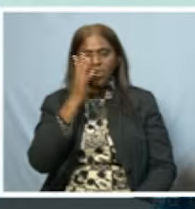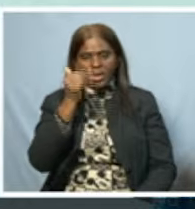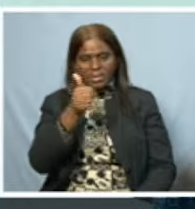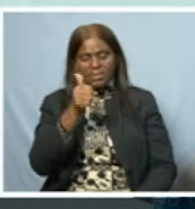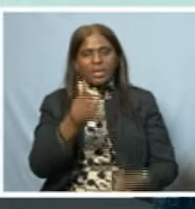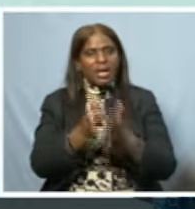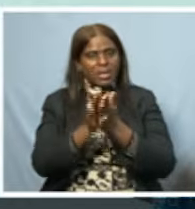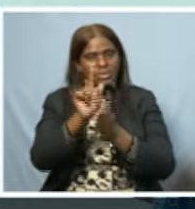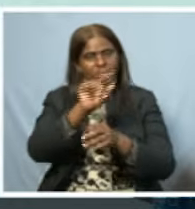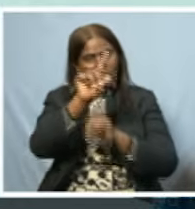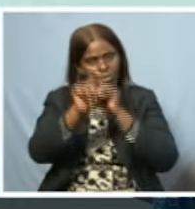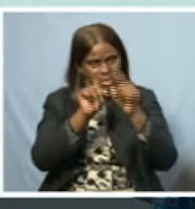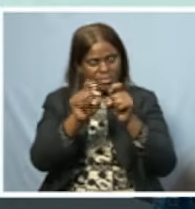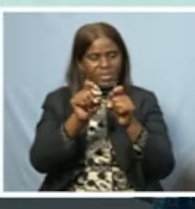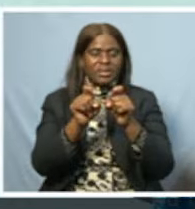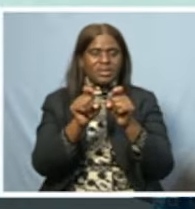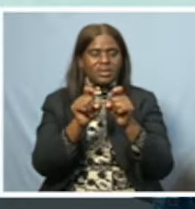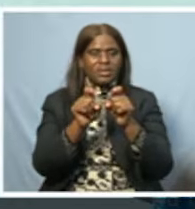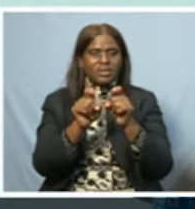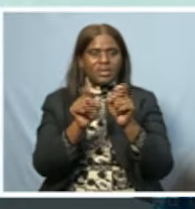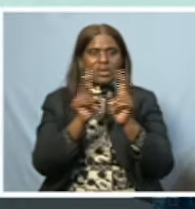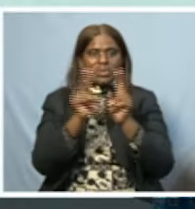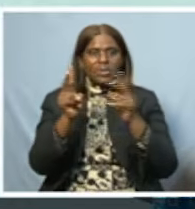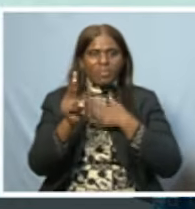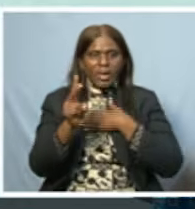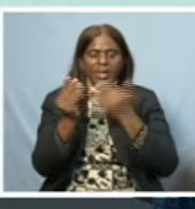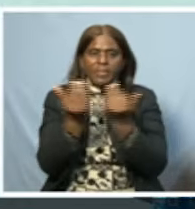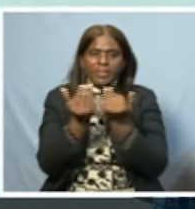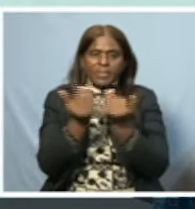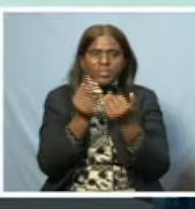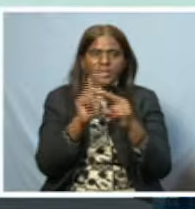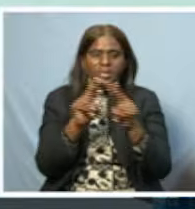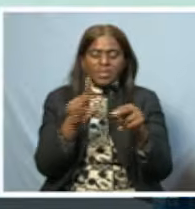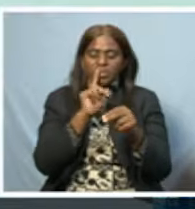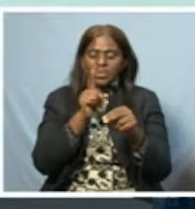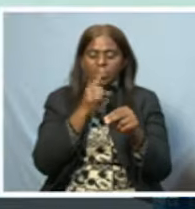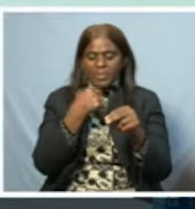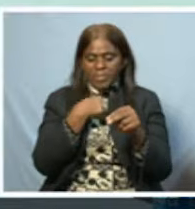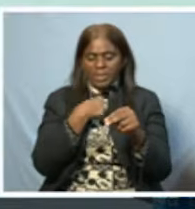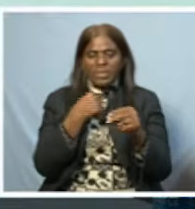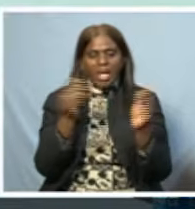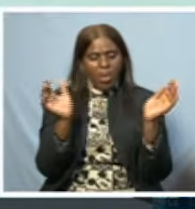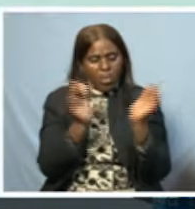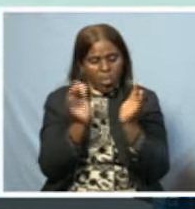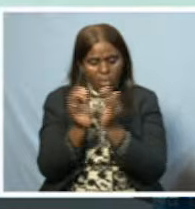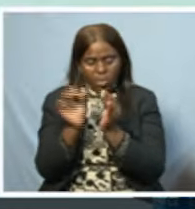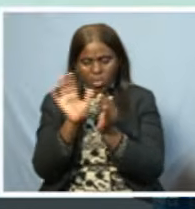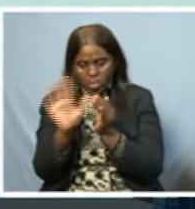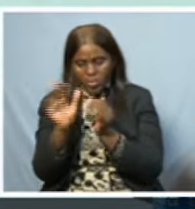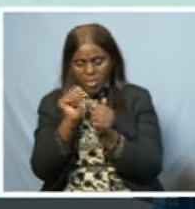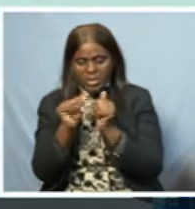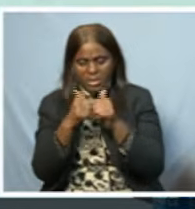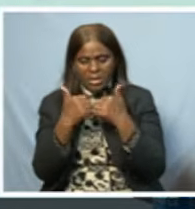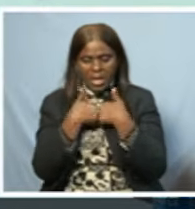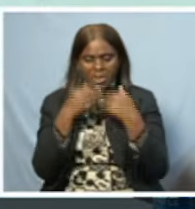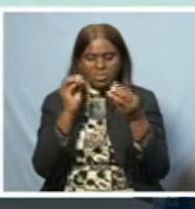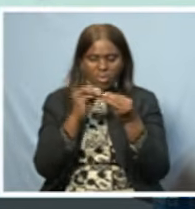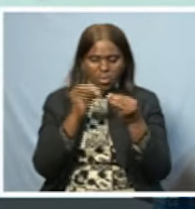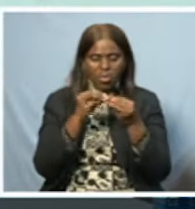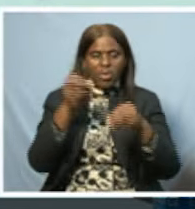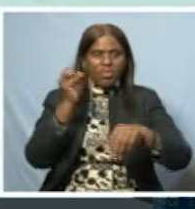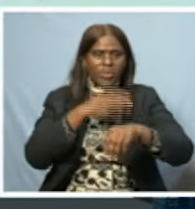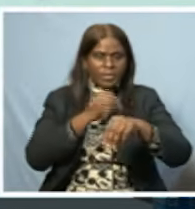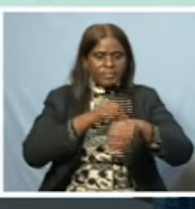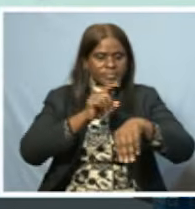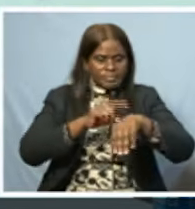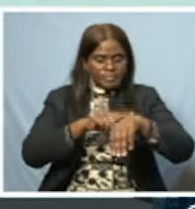asking you that question. Exactly. So my pre-chair, it's that let me grow, because we are at more of investment